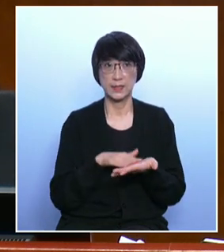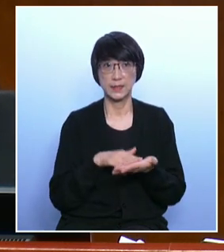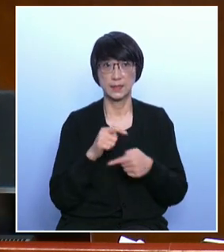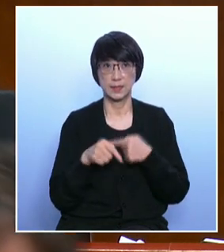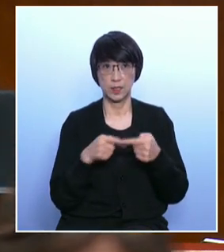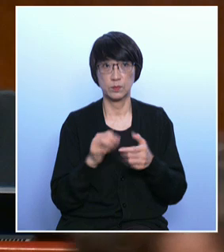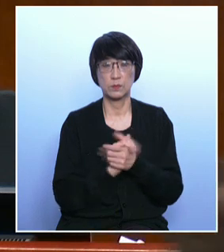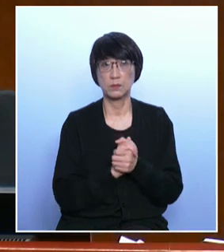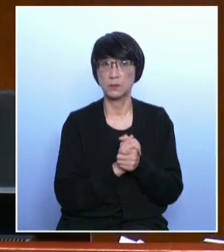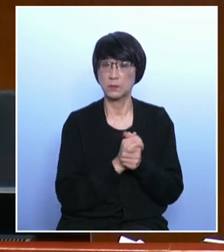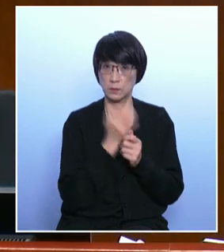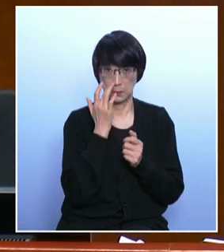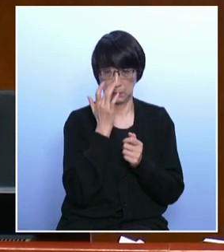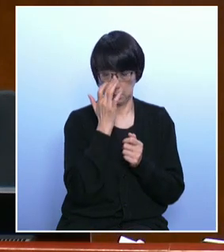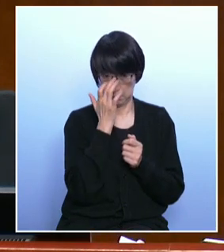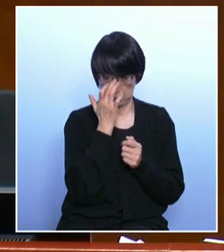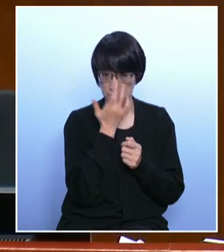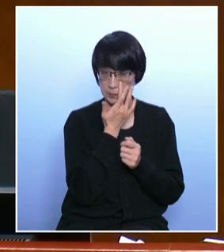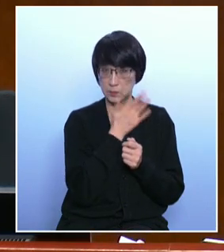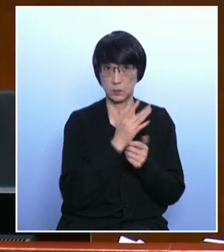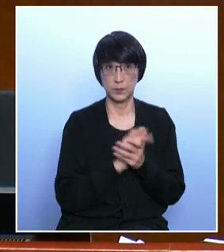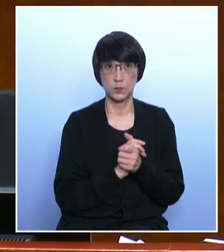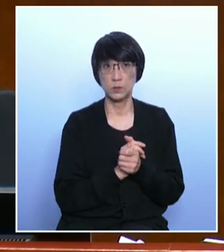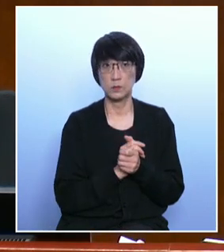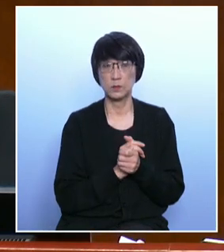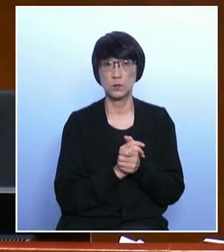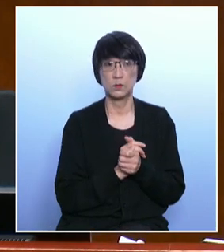are also invited to the discussion of this agenda item.